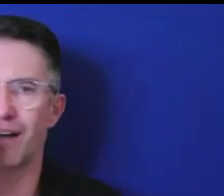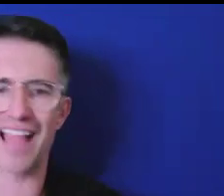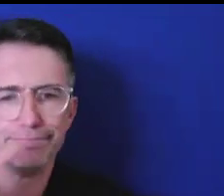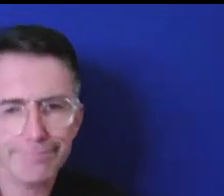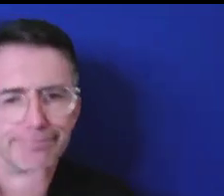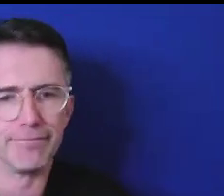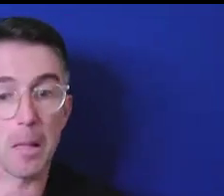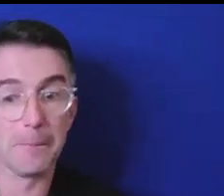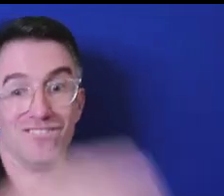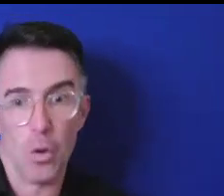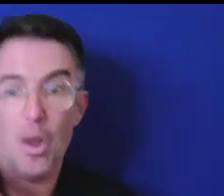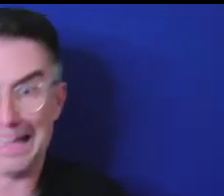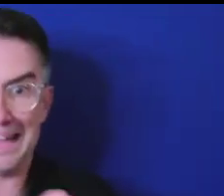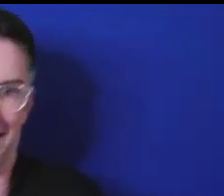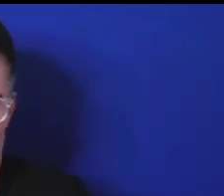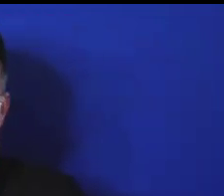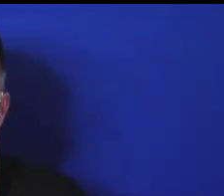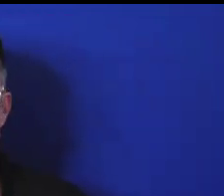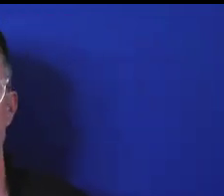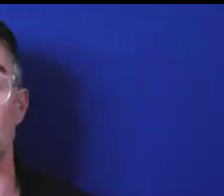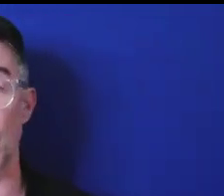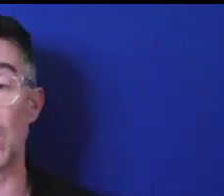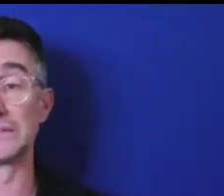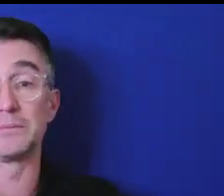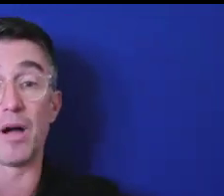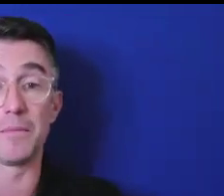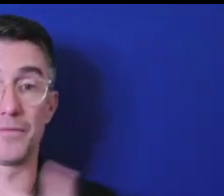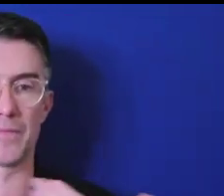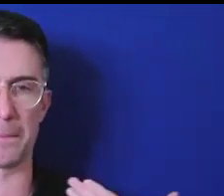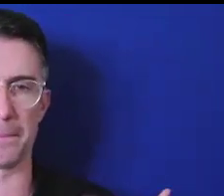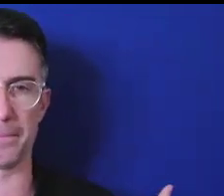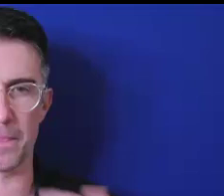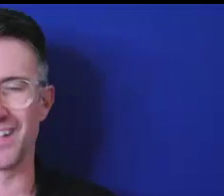Affairs decided to move from the